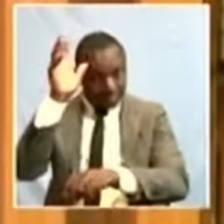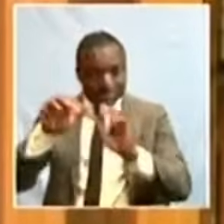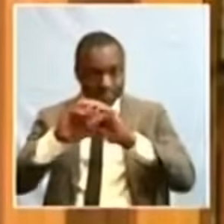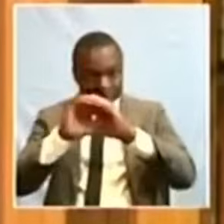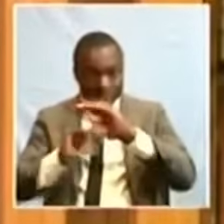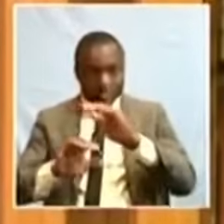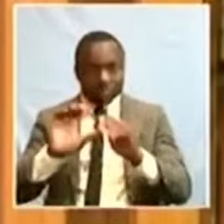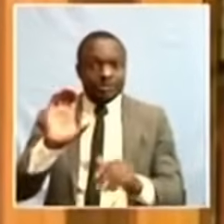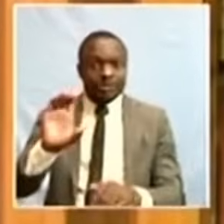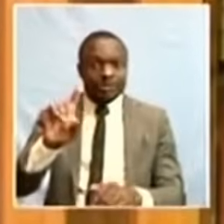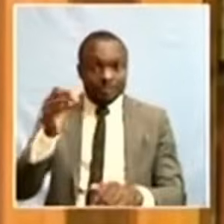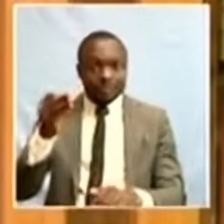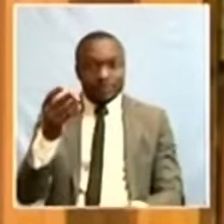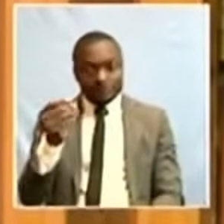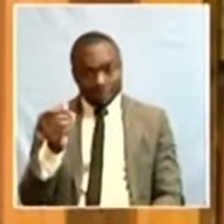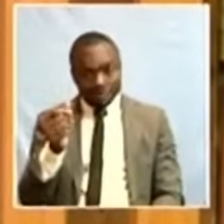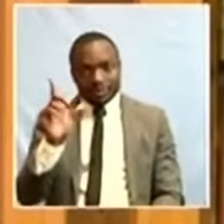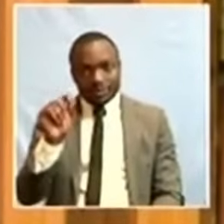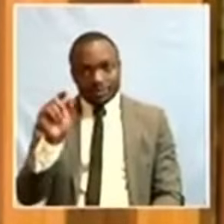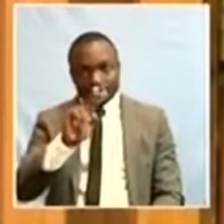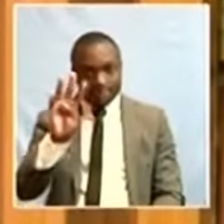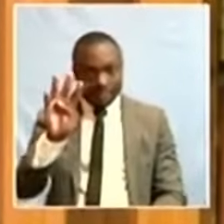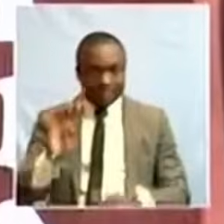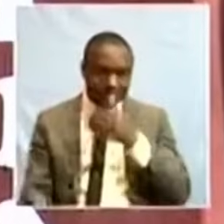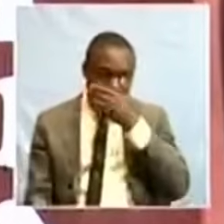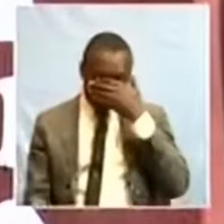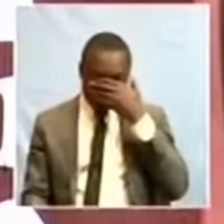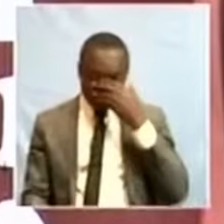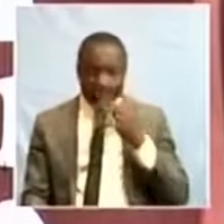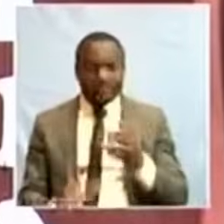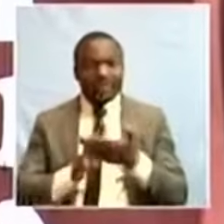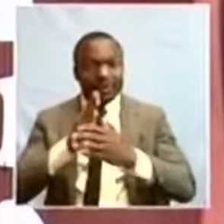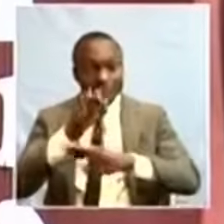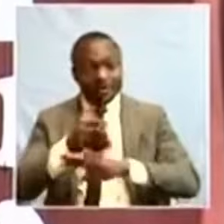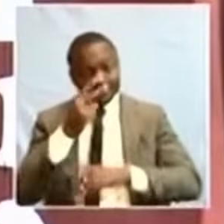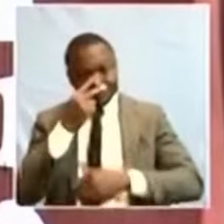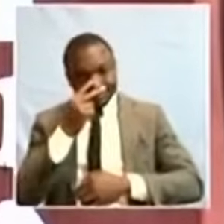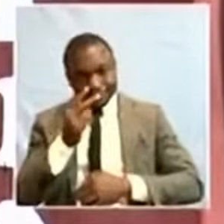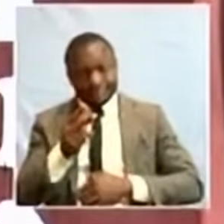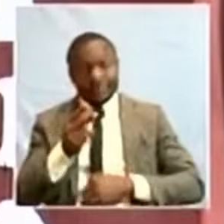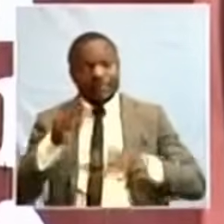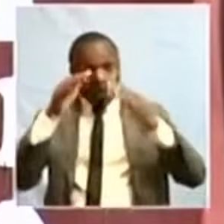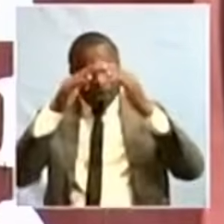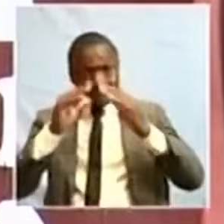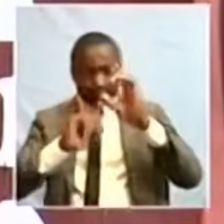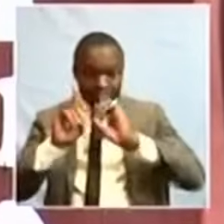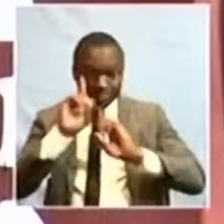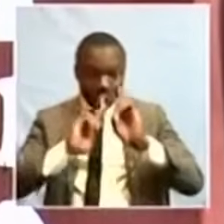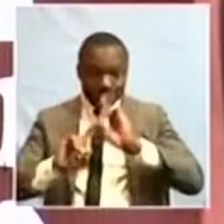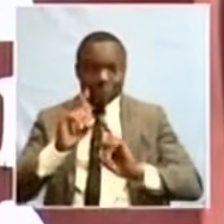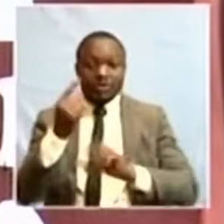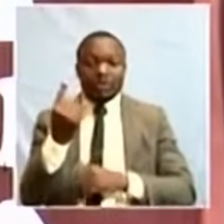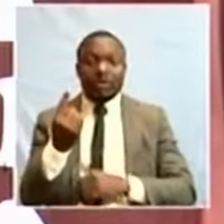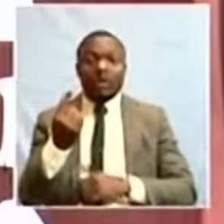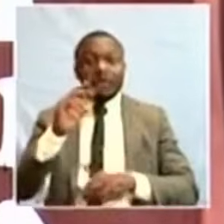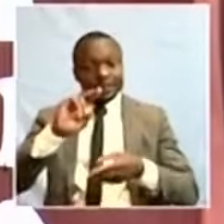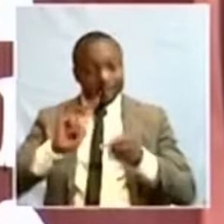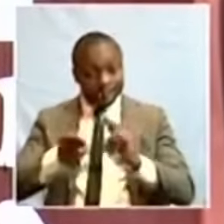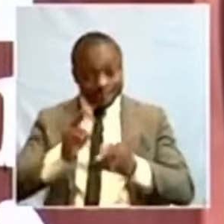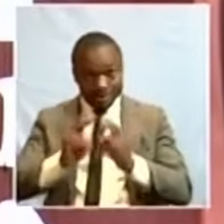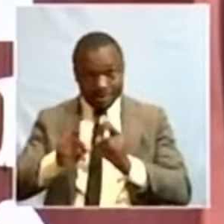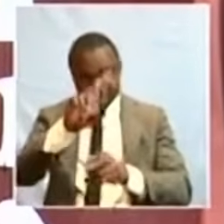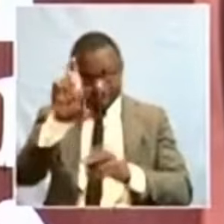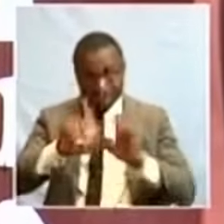Development Fund 2024. Thereafter, we did see the House consider one urgent question, Understanding